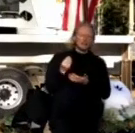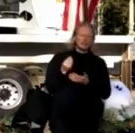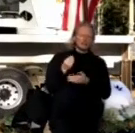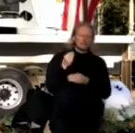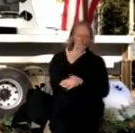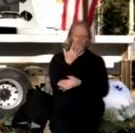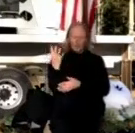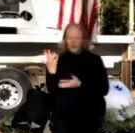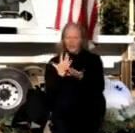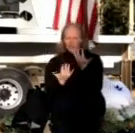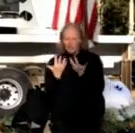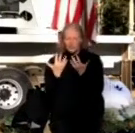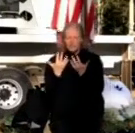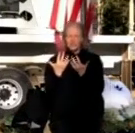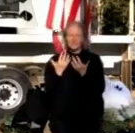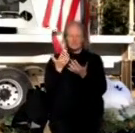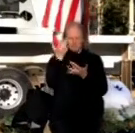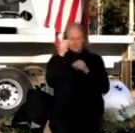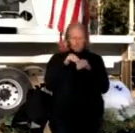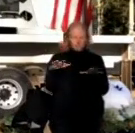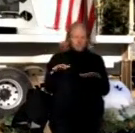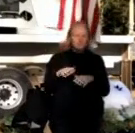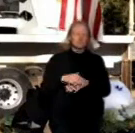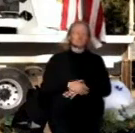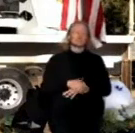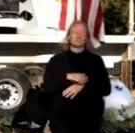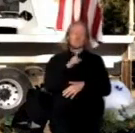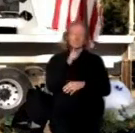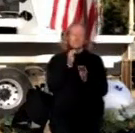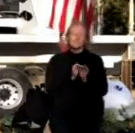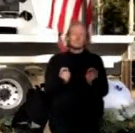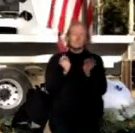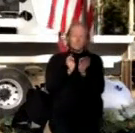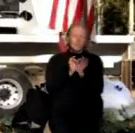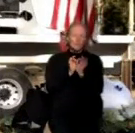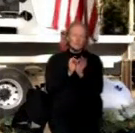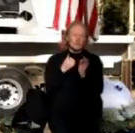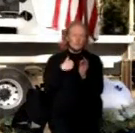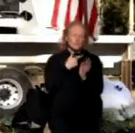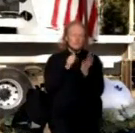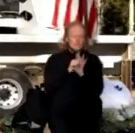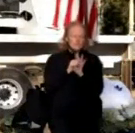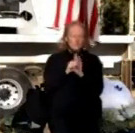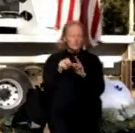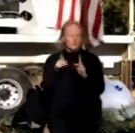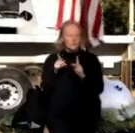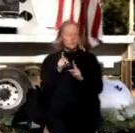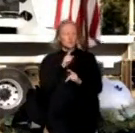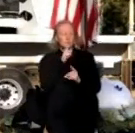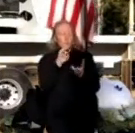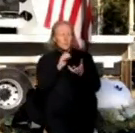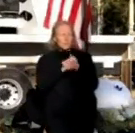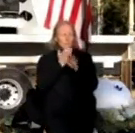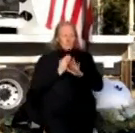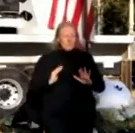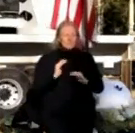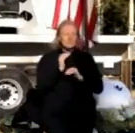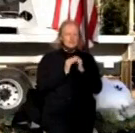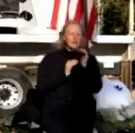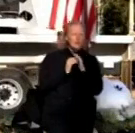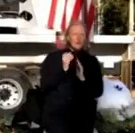and pandemic could not be more relevant in a time when people are truly seeking peace,